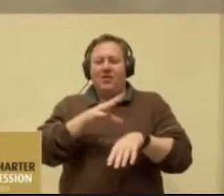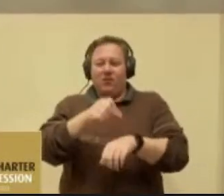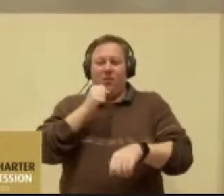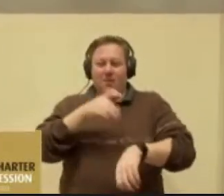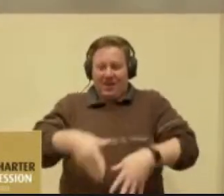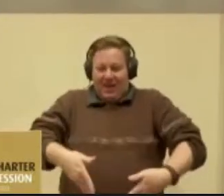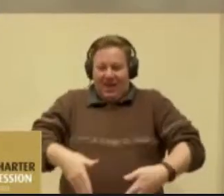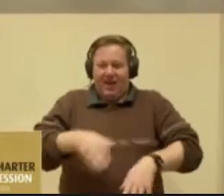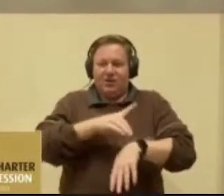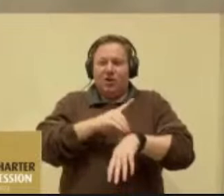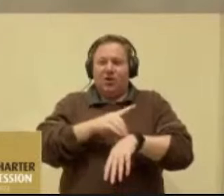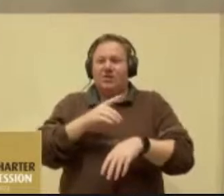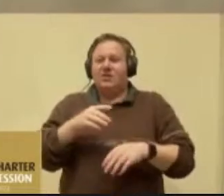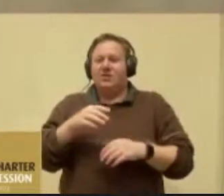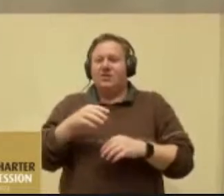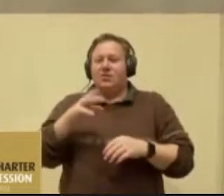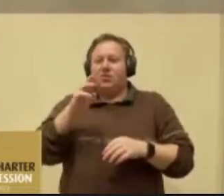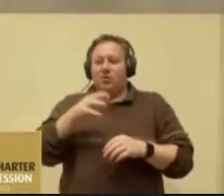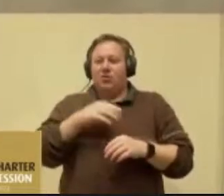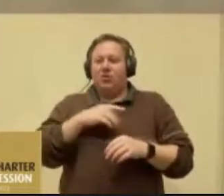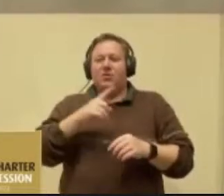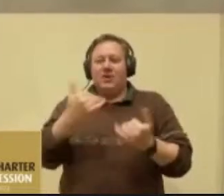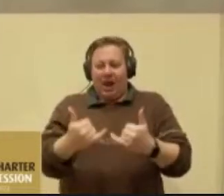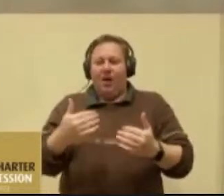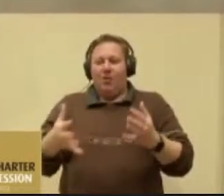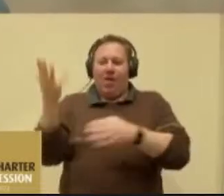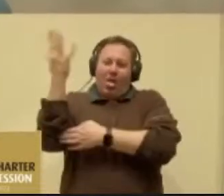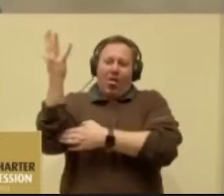may even say i give you 15 minutes because